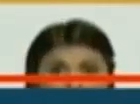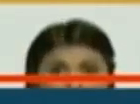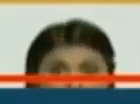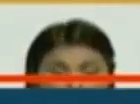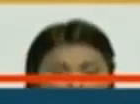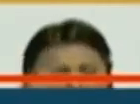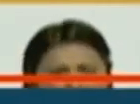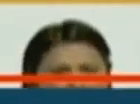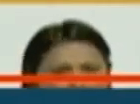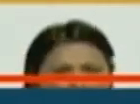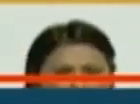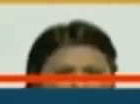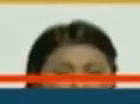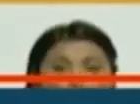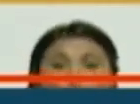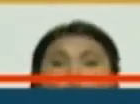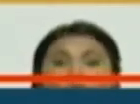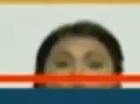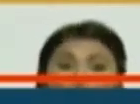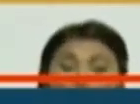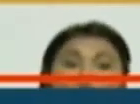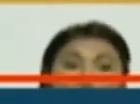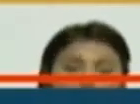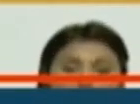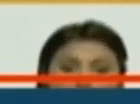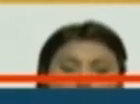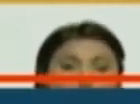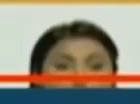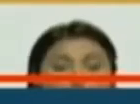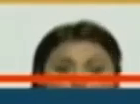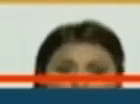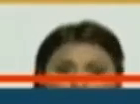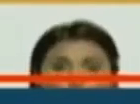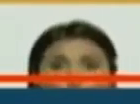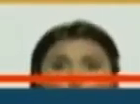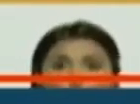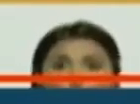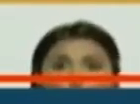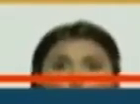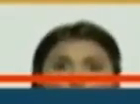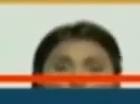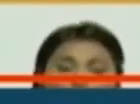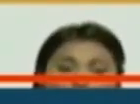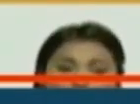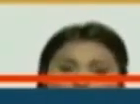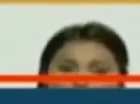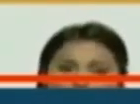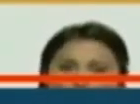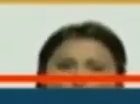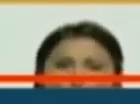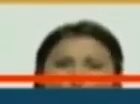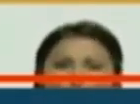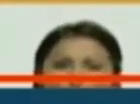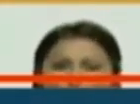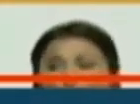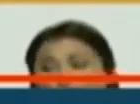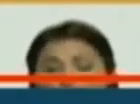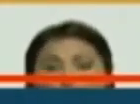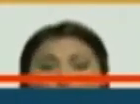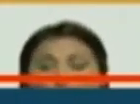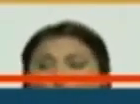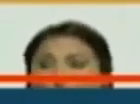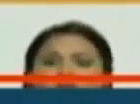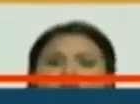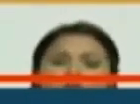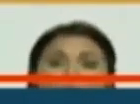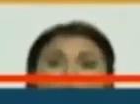With the biggest insolence, with the greatest brazenness, Guyana admits that the $18 million that cost the fees of the lawyers who went to the International Court of